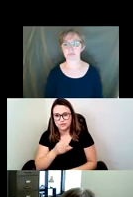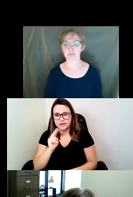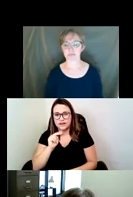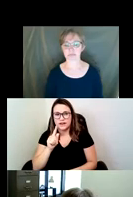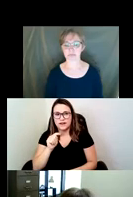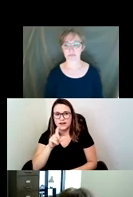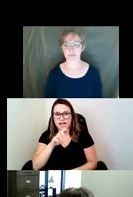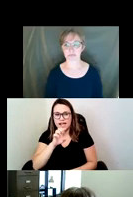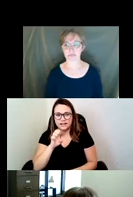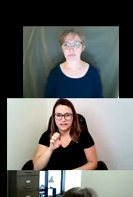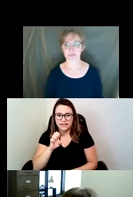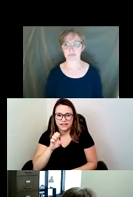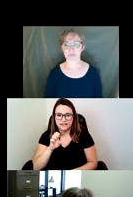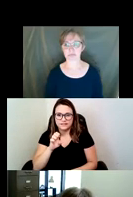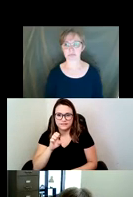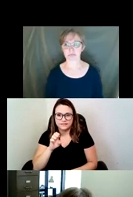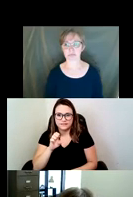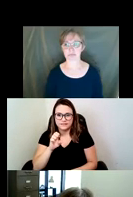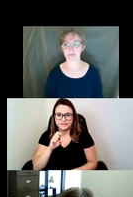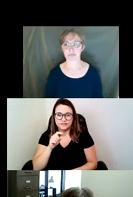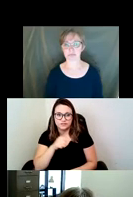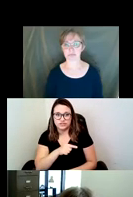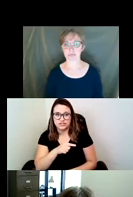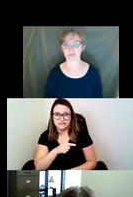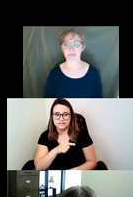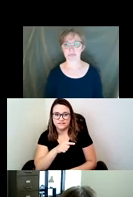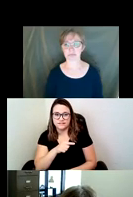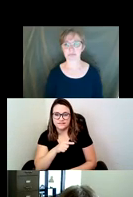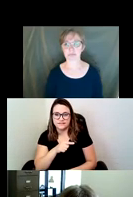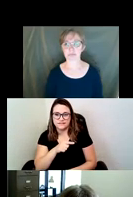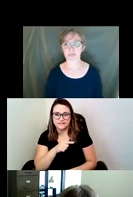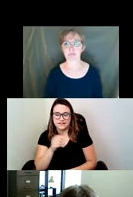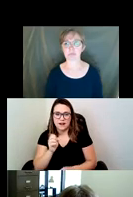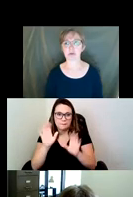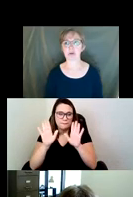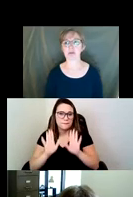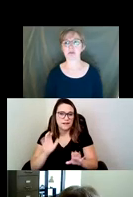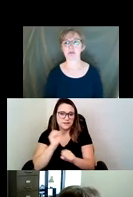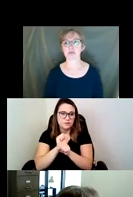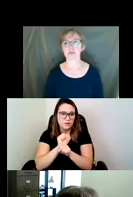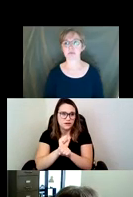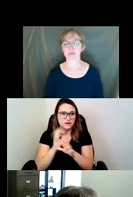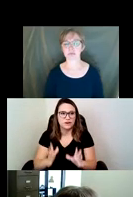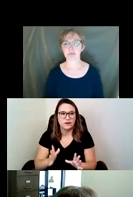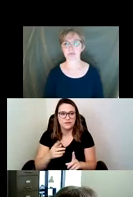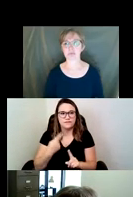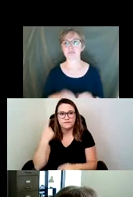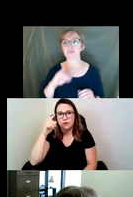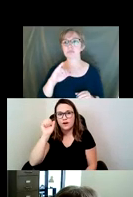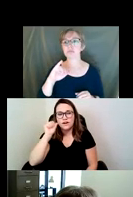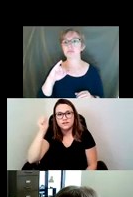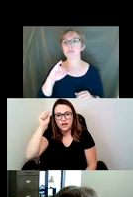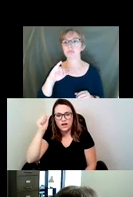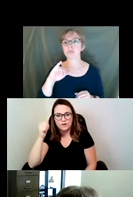caseworker extraordinaire with Adult Protective Services in Onondaga County. JoAnne, before you do that, could I ask you a couple